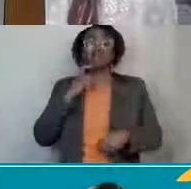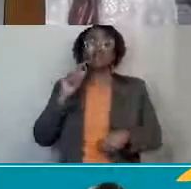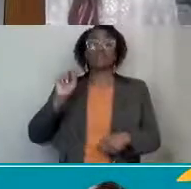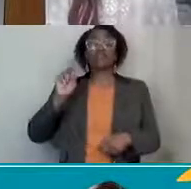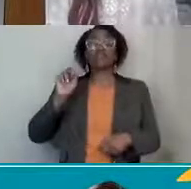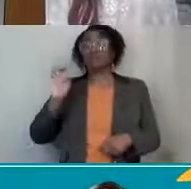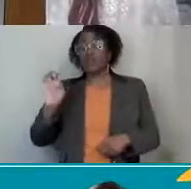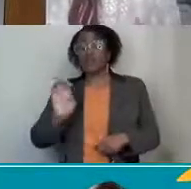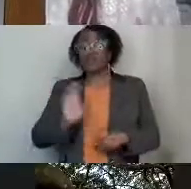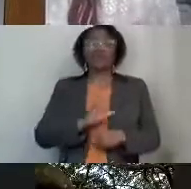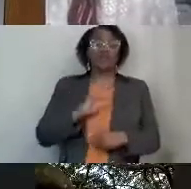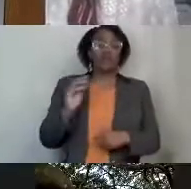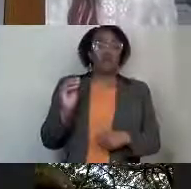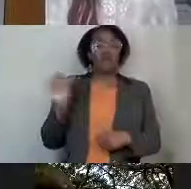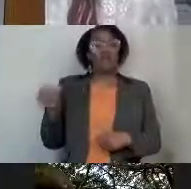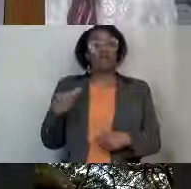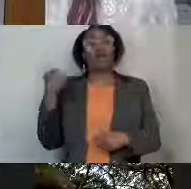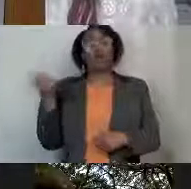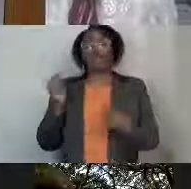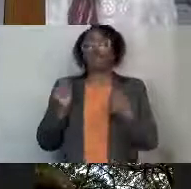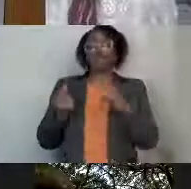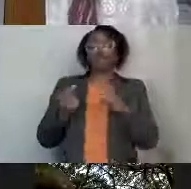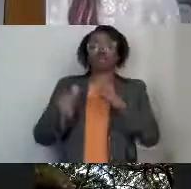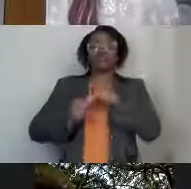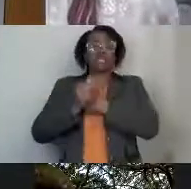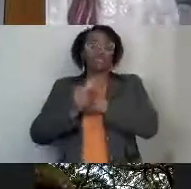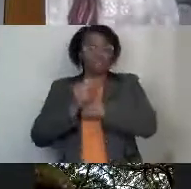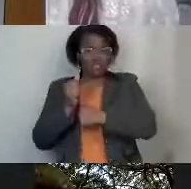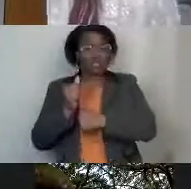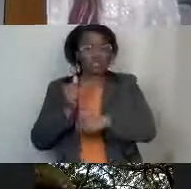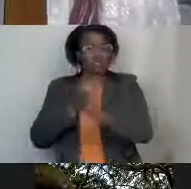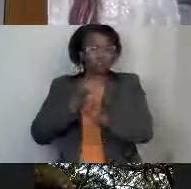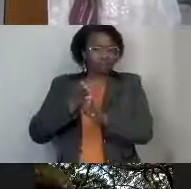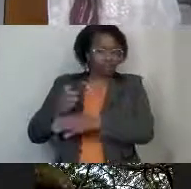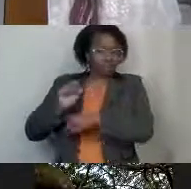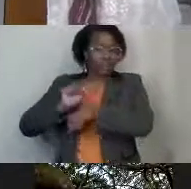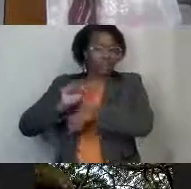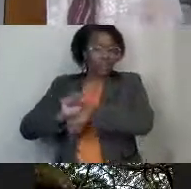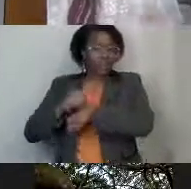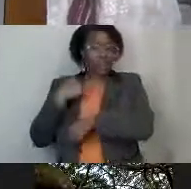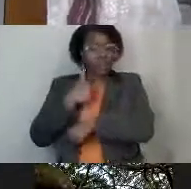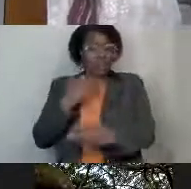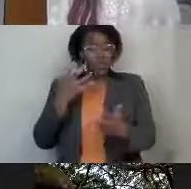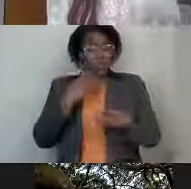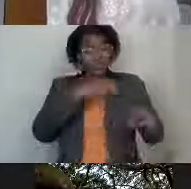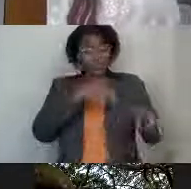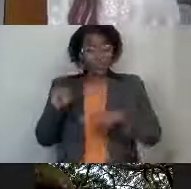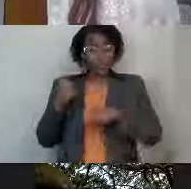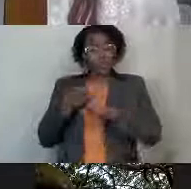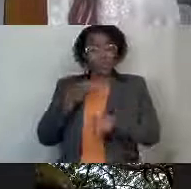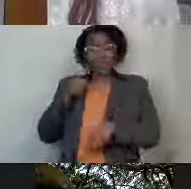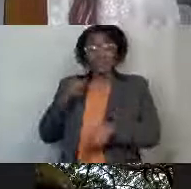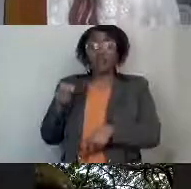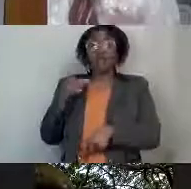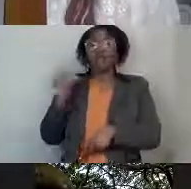and other harmful industries. So we wanted to focus on a transition from this and from non-carceral abolition of